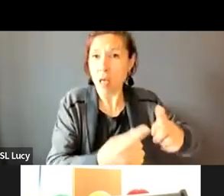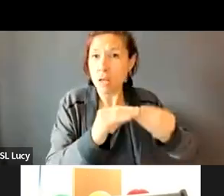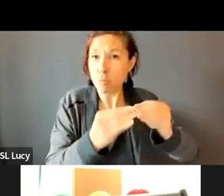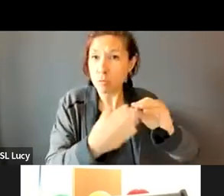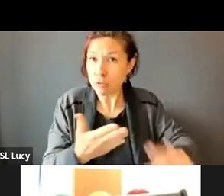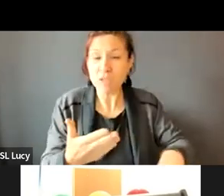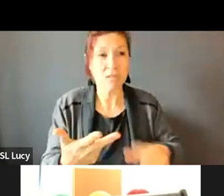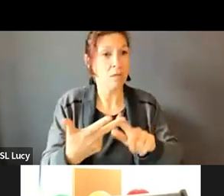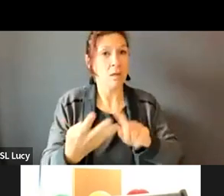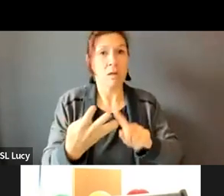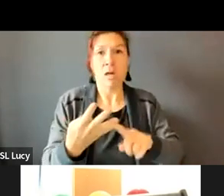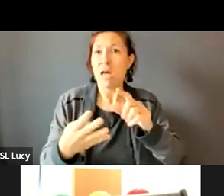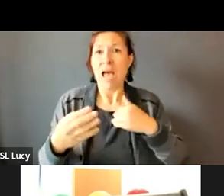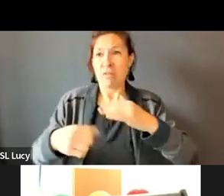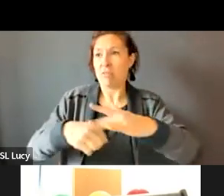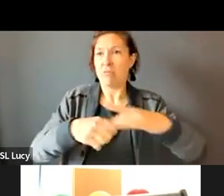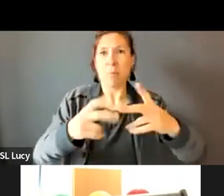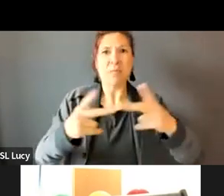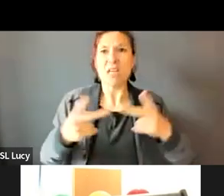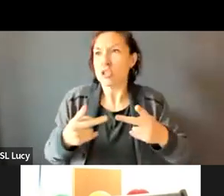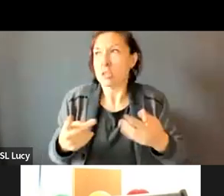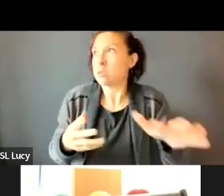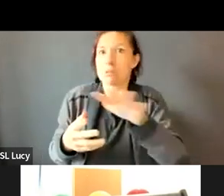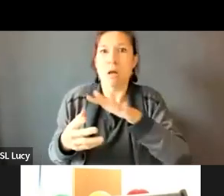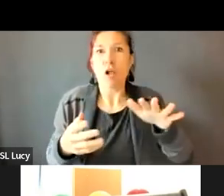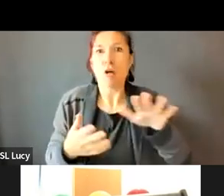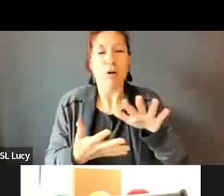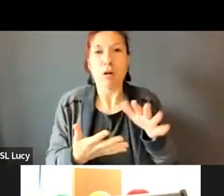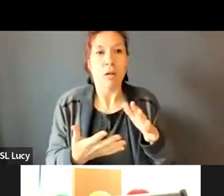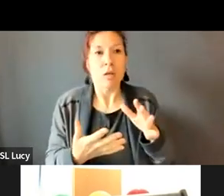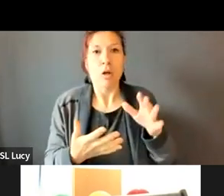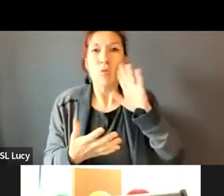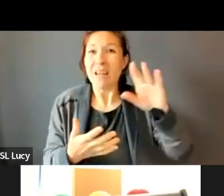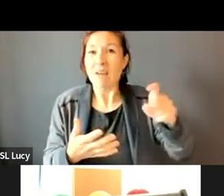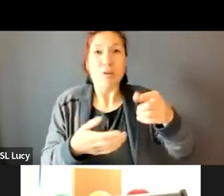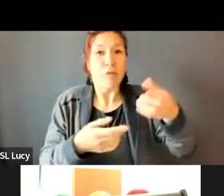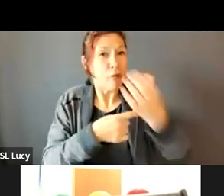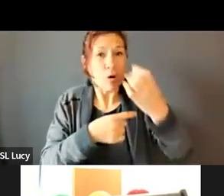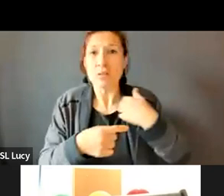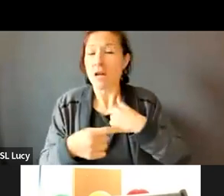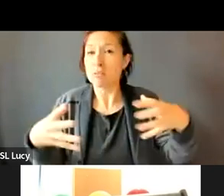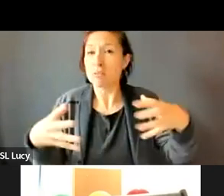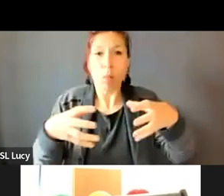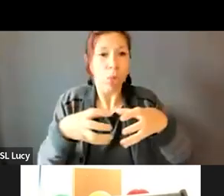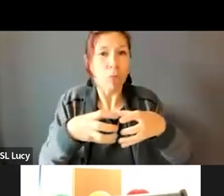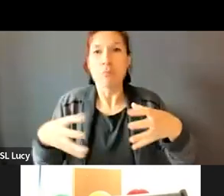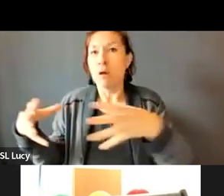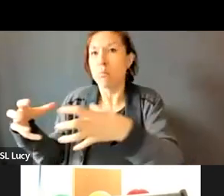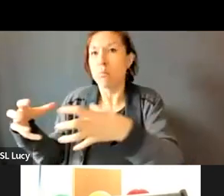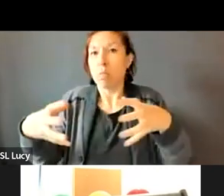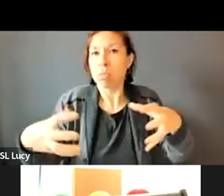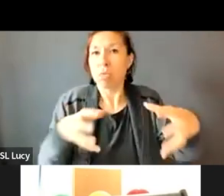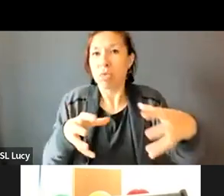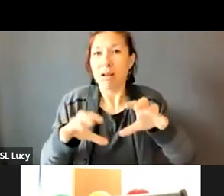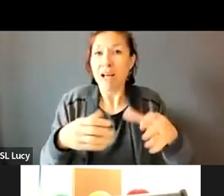vacancies across the organization and then name the road to fiscal sustainability and service of building schools